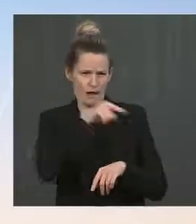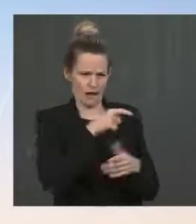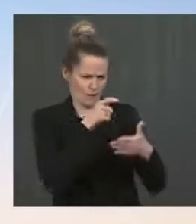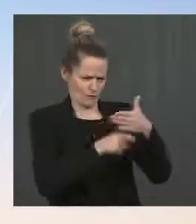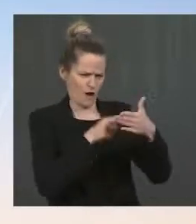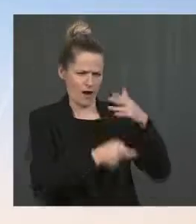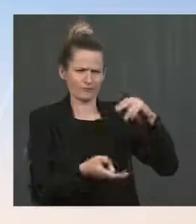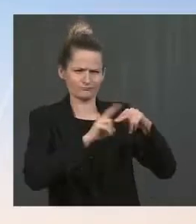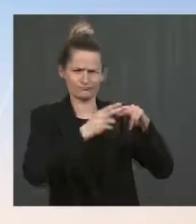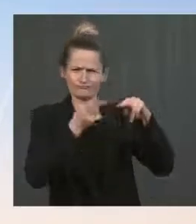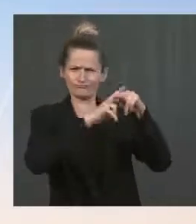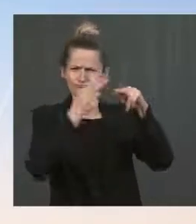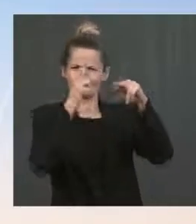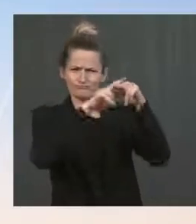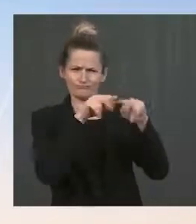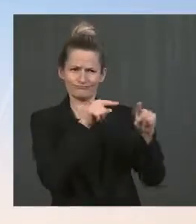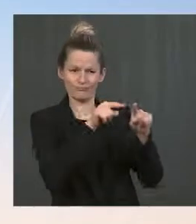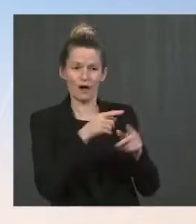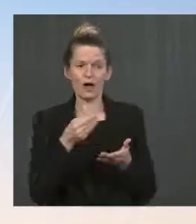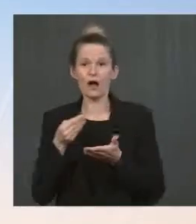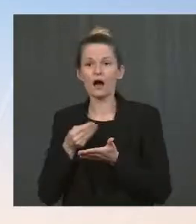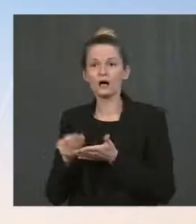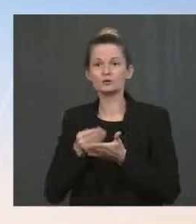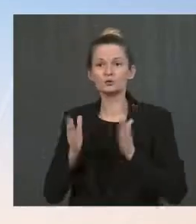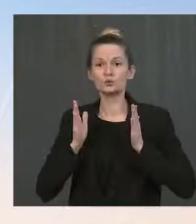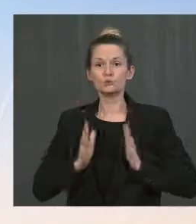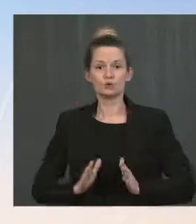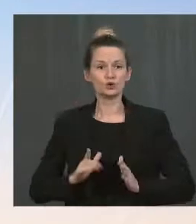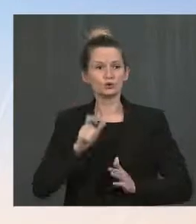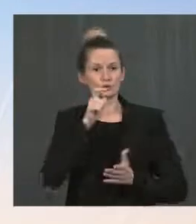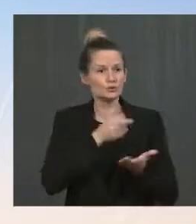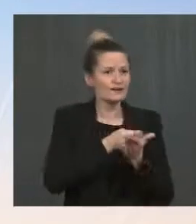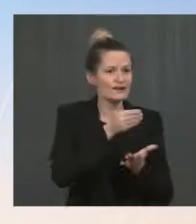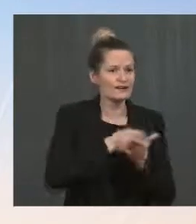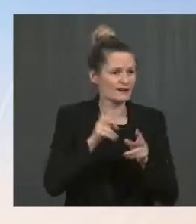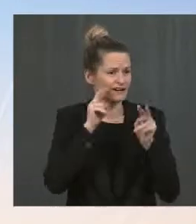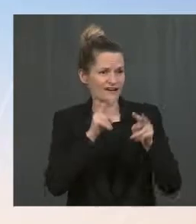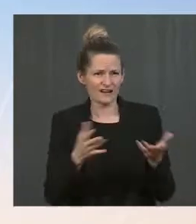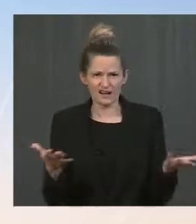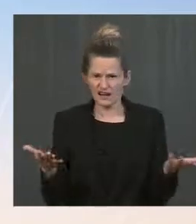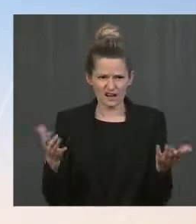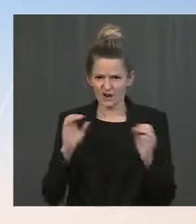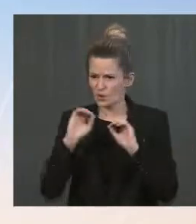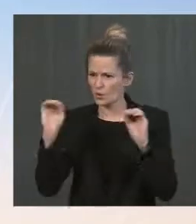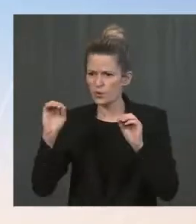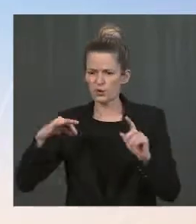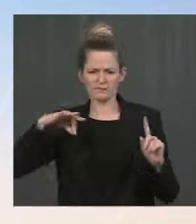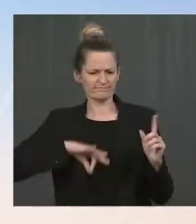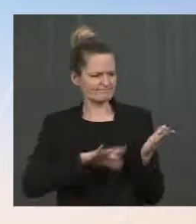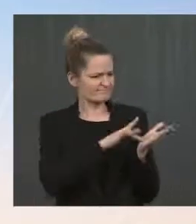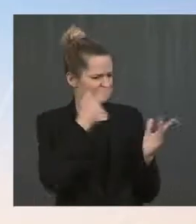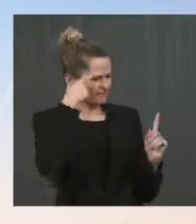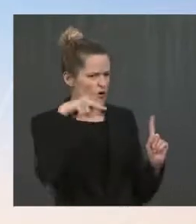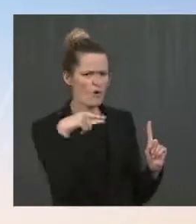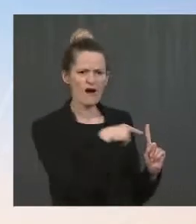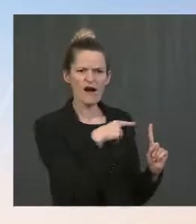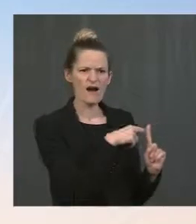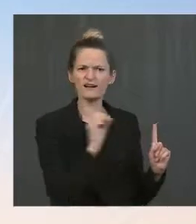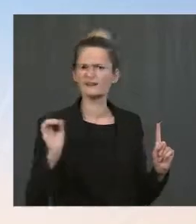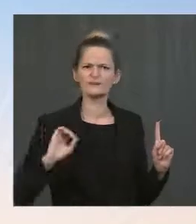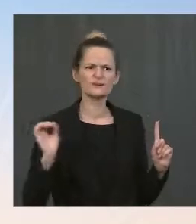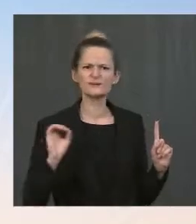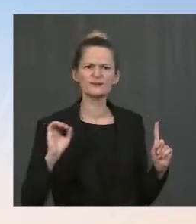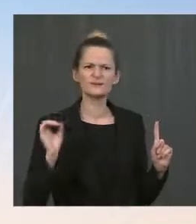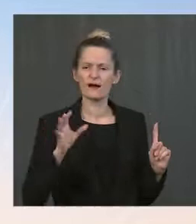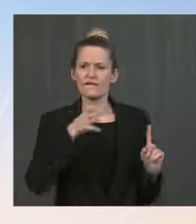without without passing on those benefits to the underlying producers. So